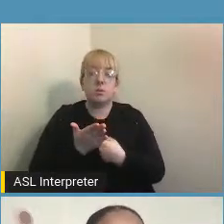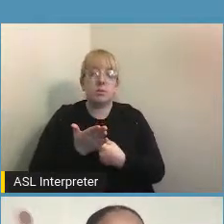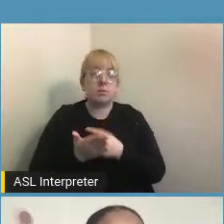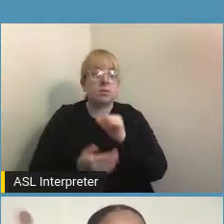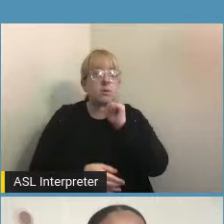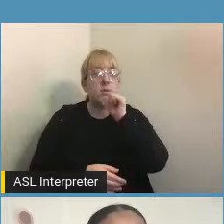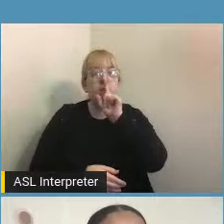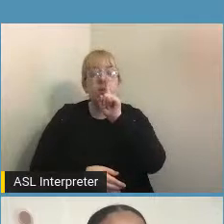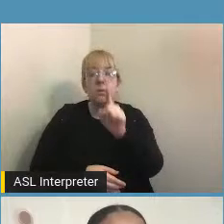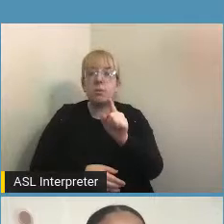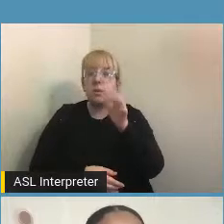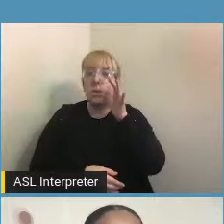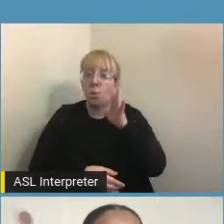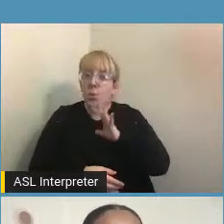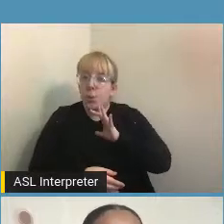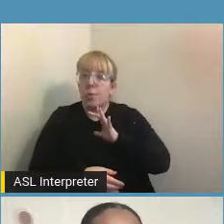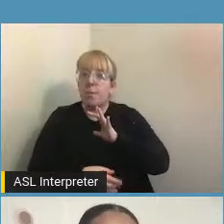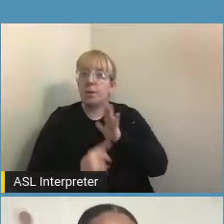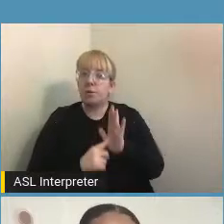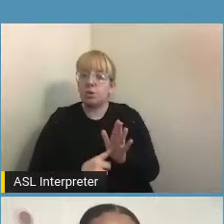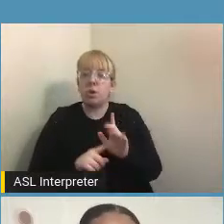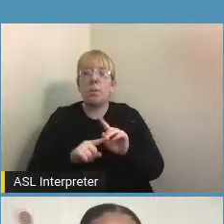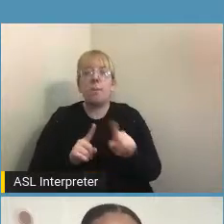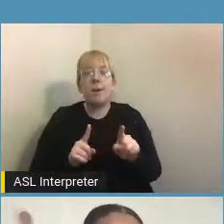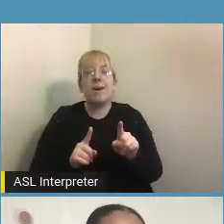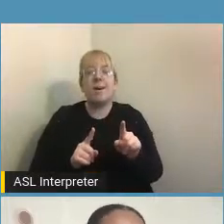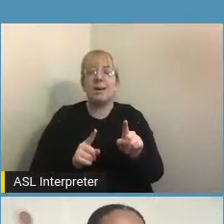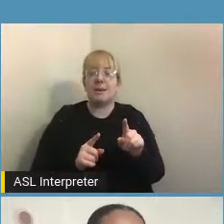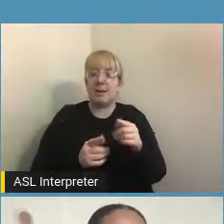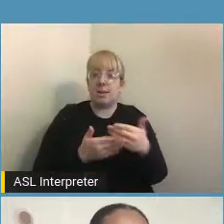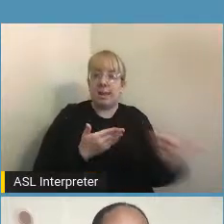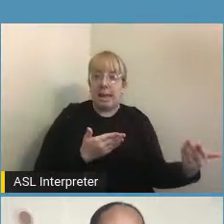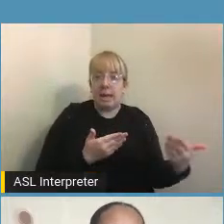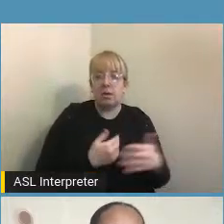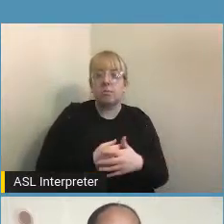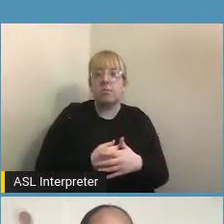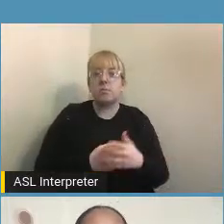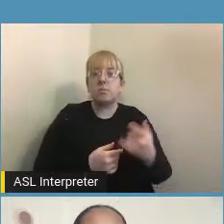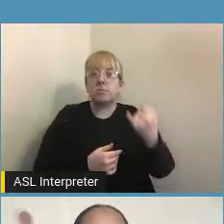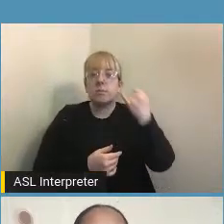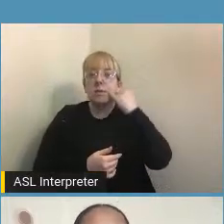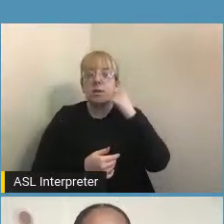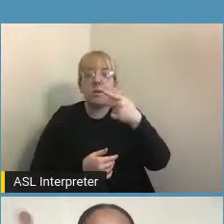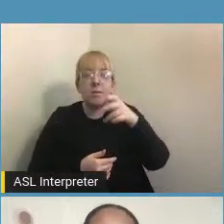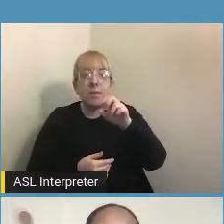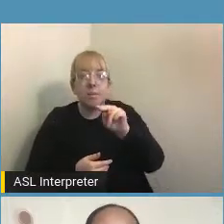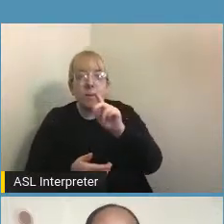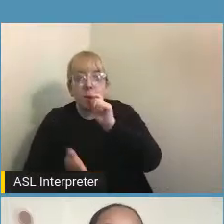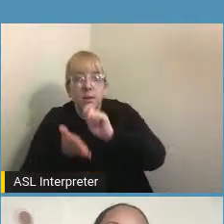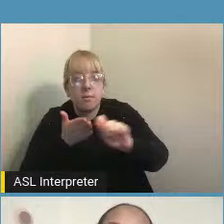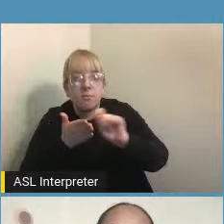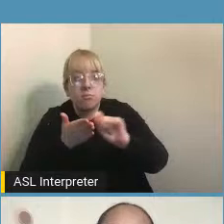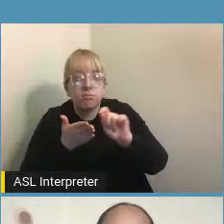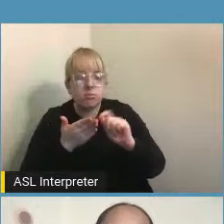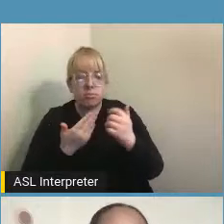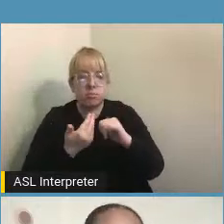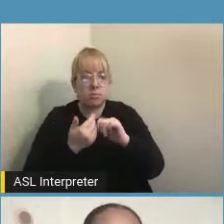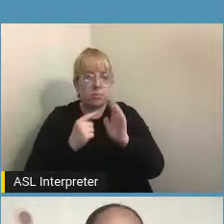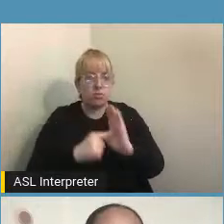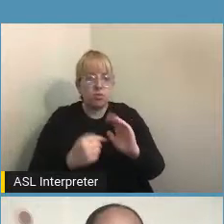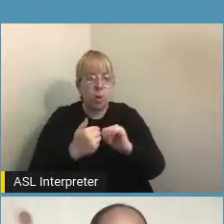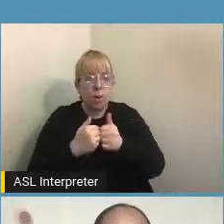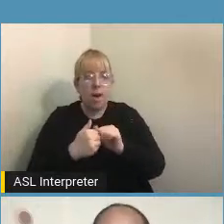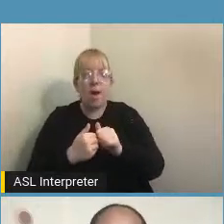a woman that we depicted, but an object. So if there was a pin, how might we display the pin? And we did it in the same